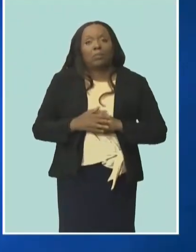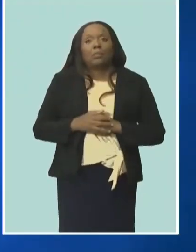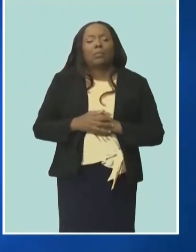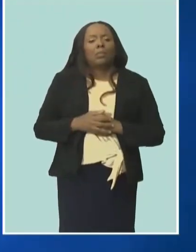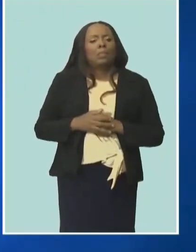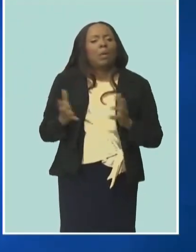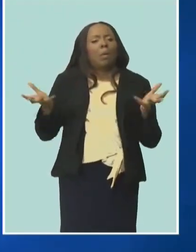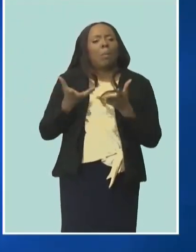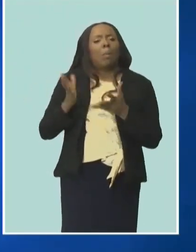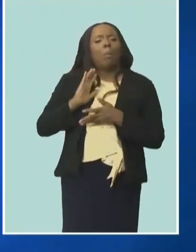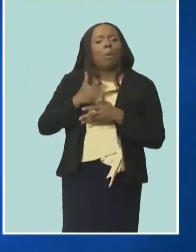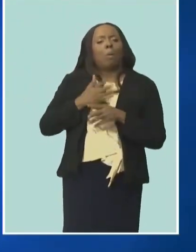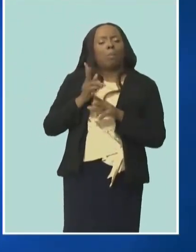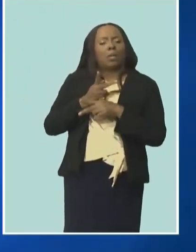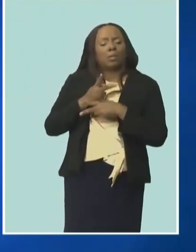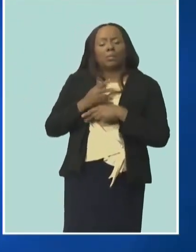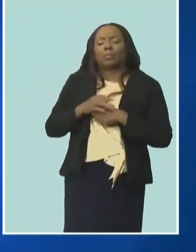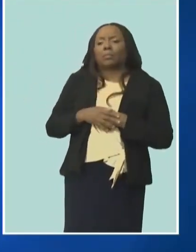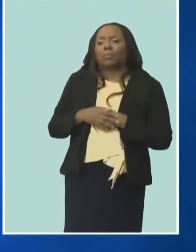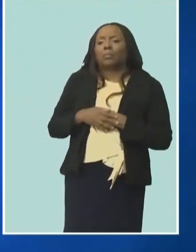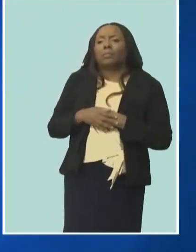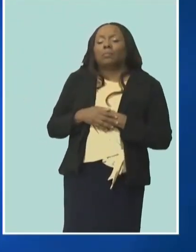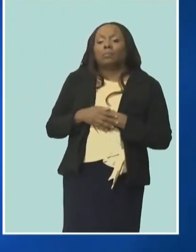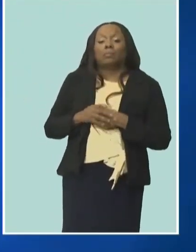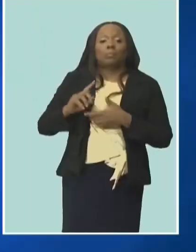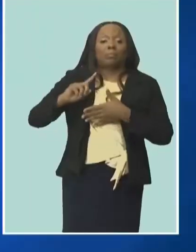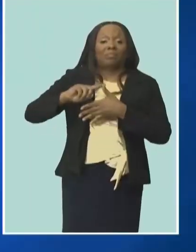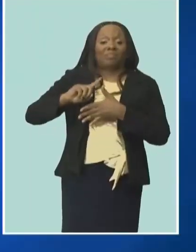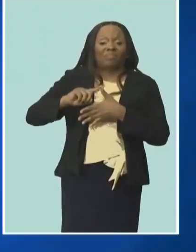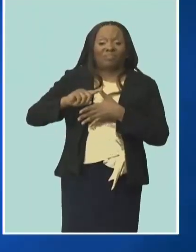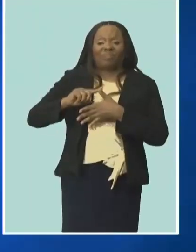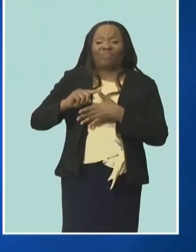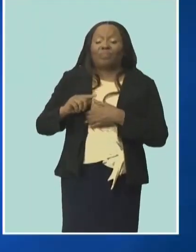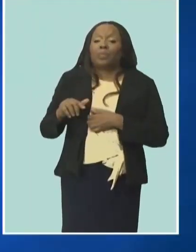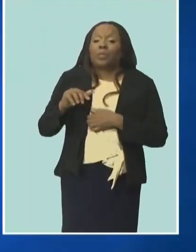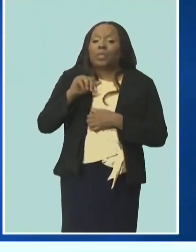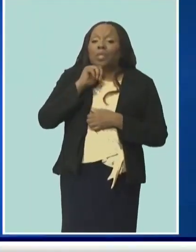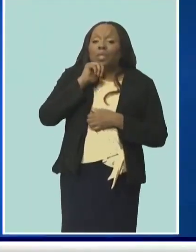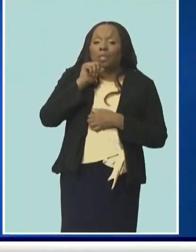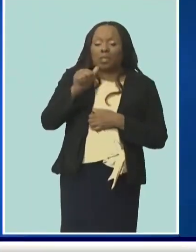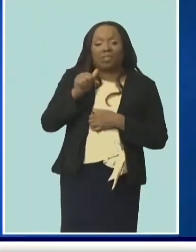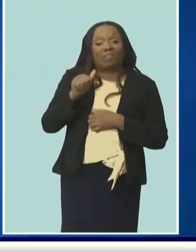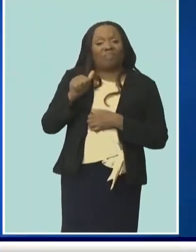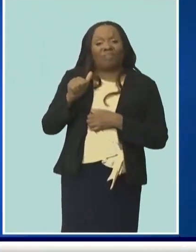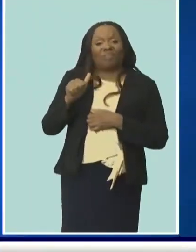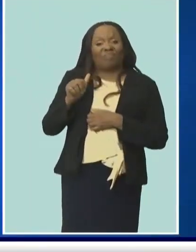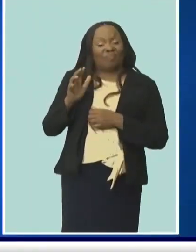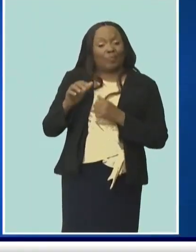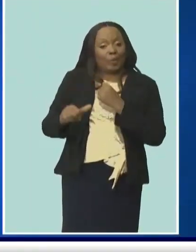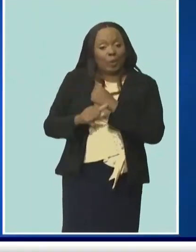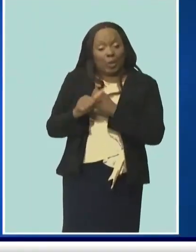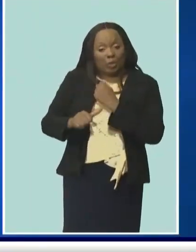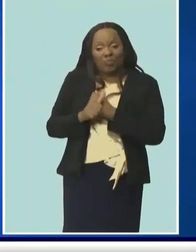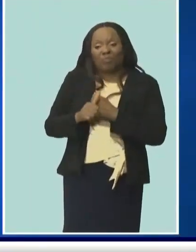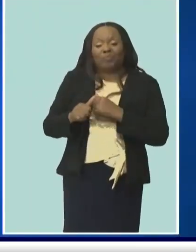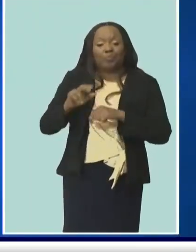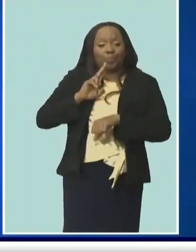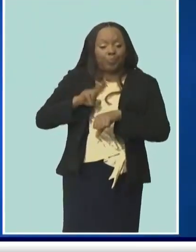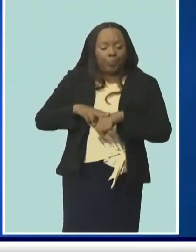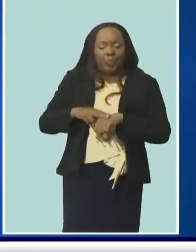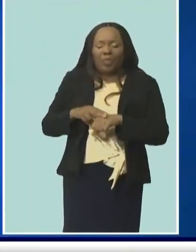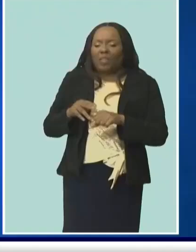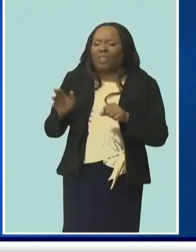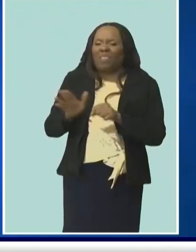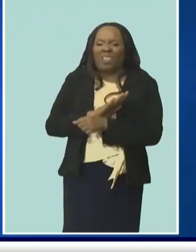does, first it cleans, it is a non-toxic product, non-toxic cleaning, and it cleans totally. It removes